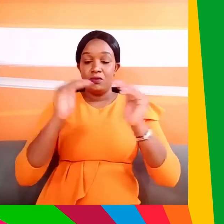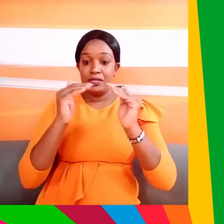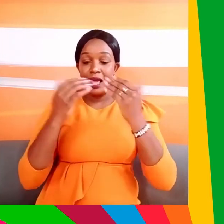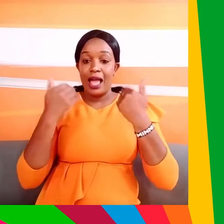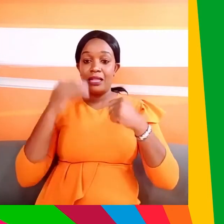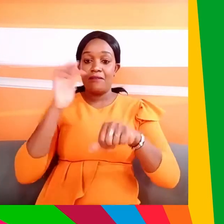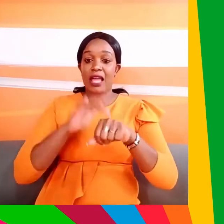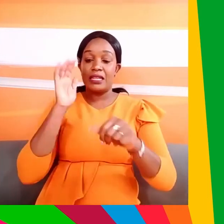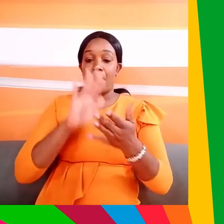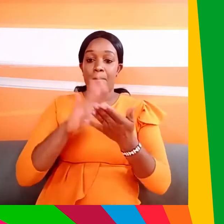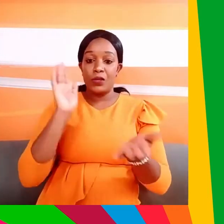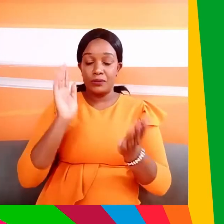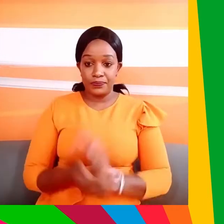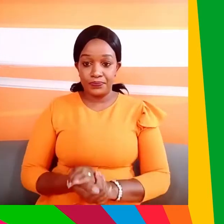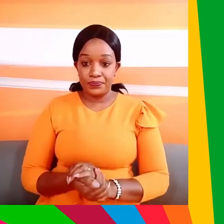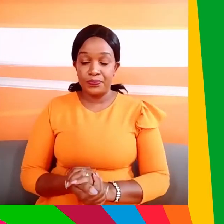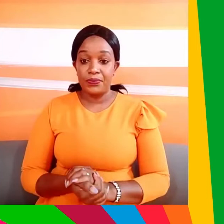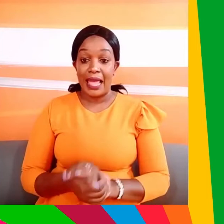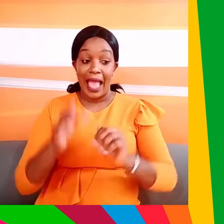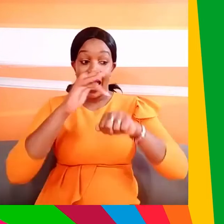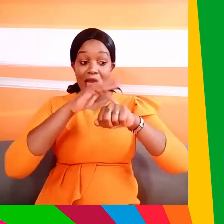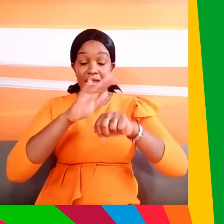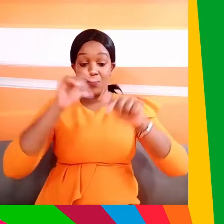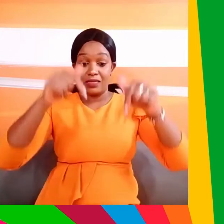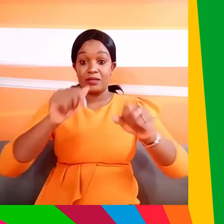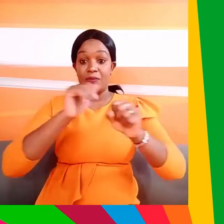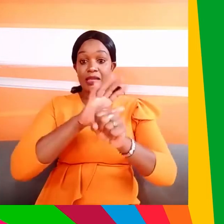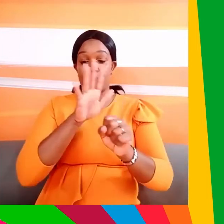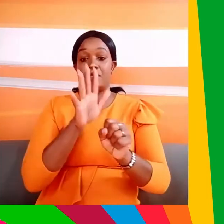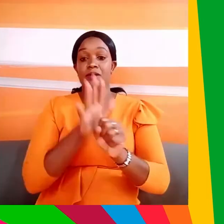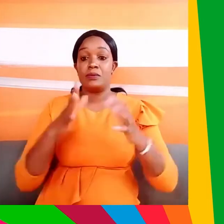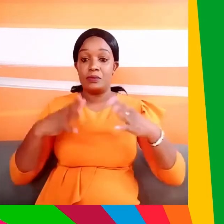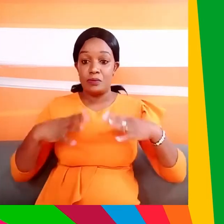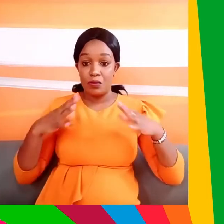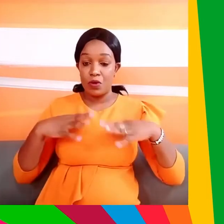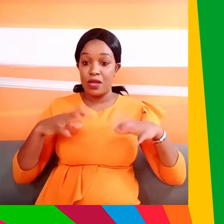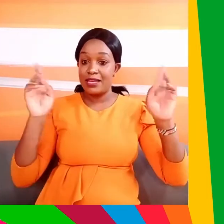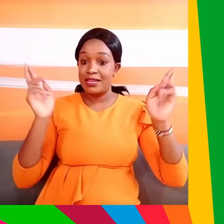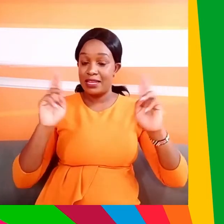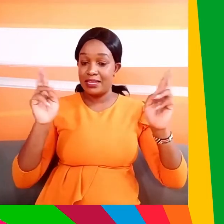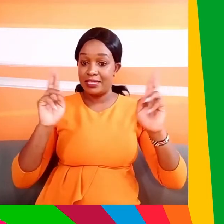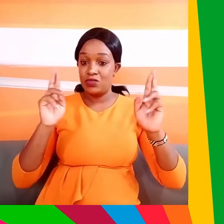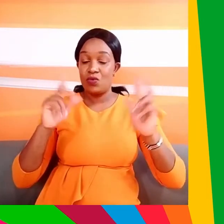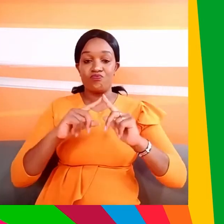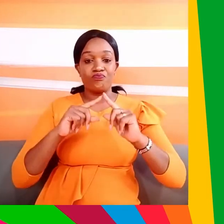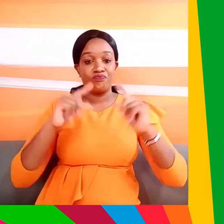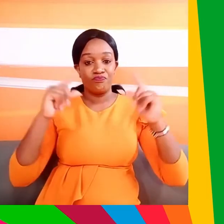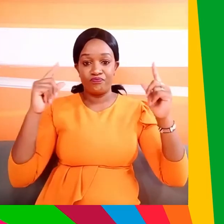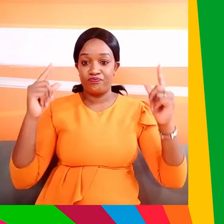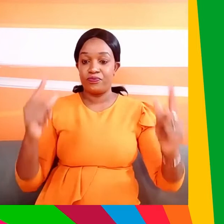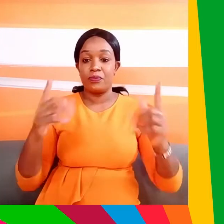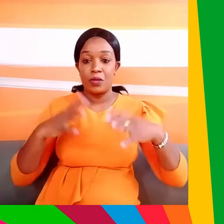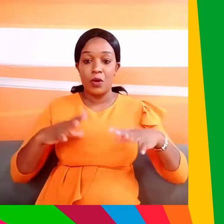look, early in this pandemic, many people were calling it the great leveler because, you know, all of us could have become infected. But I